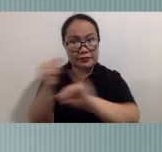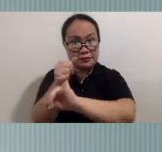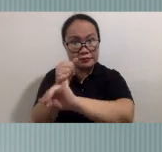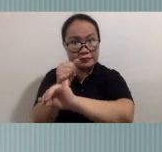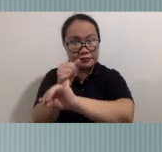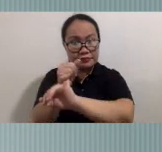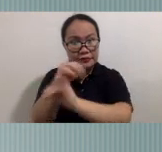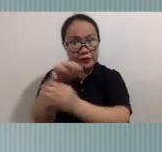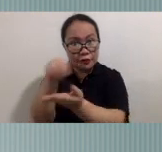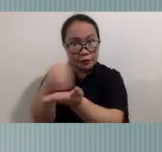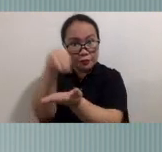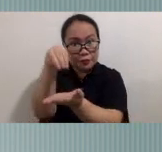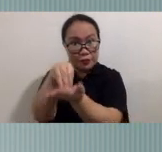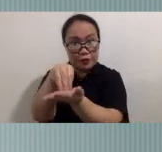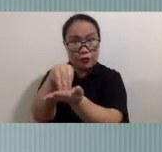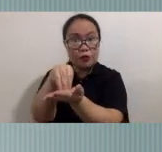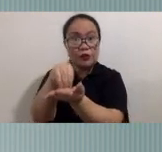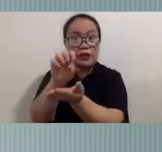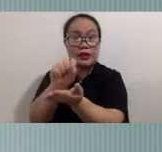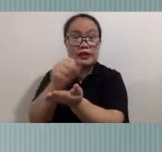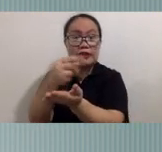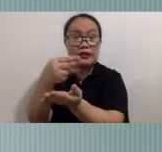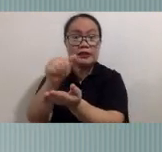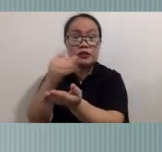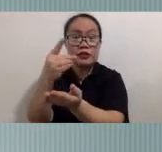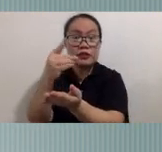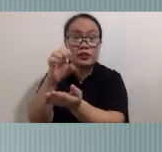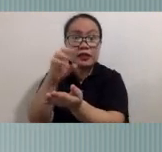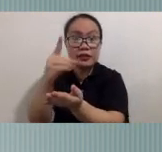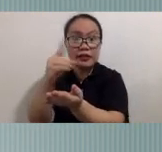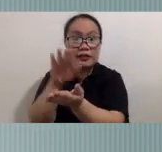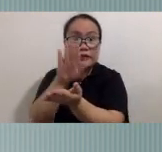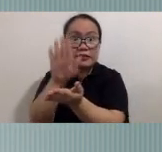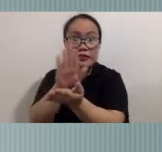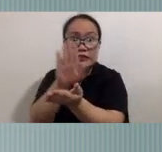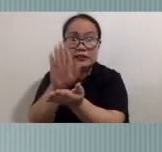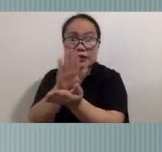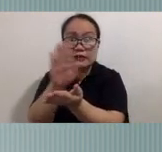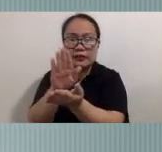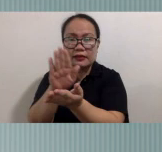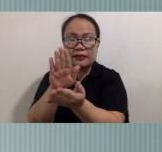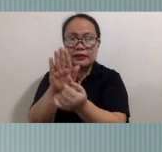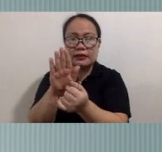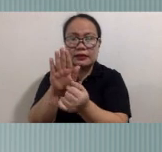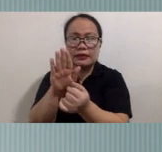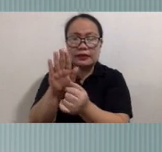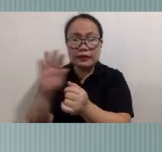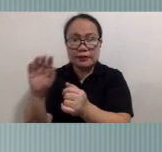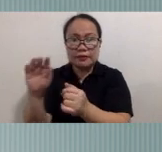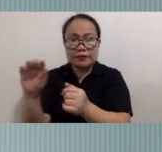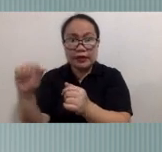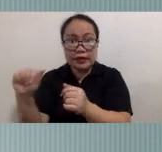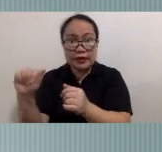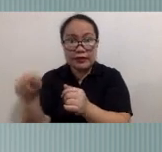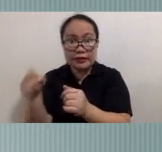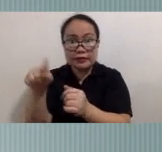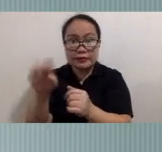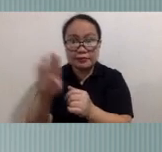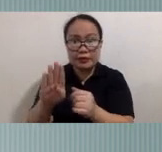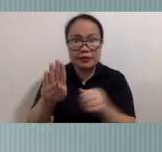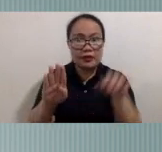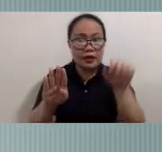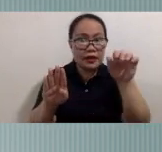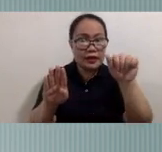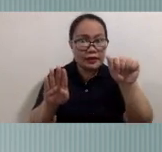always be at the center of two sets. So, nasa gitna, nasa pagitan. Okay? Next, so since A lang yung may